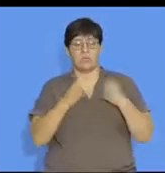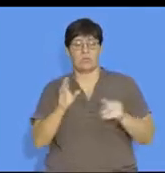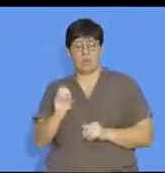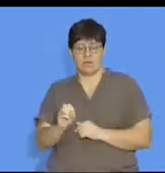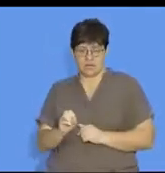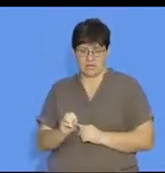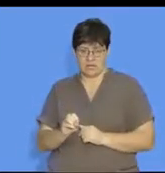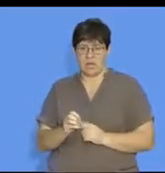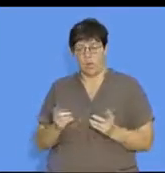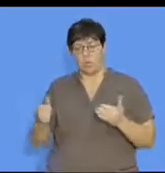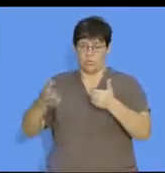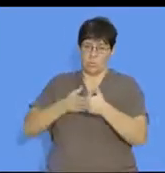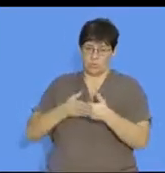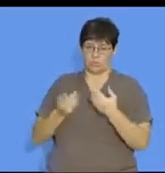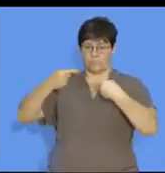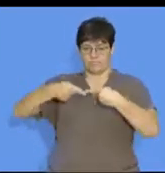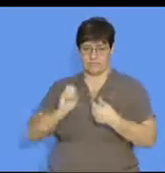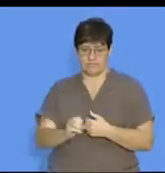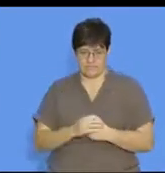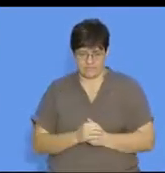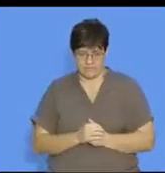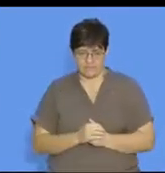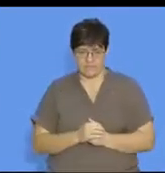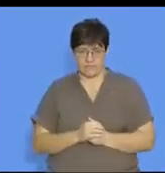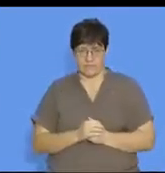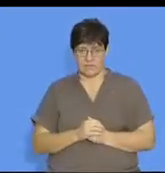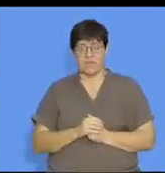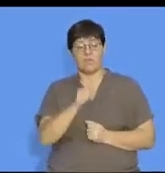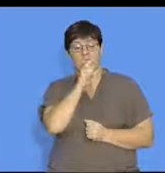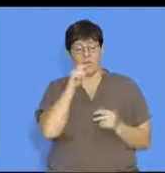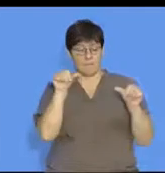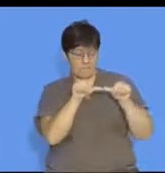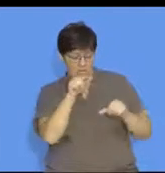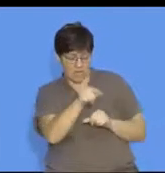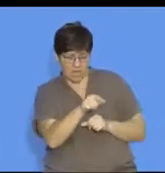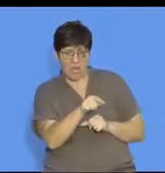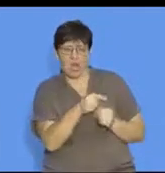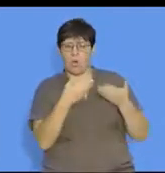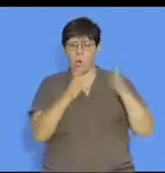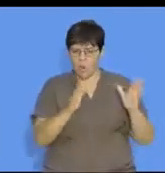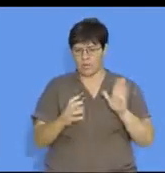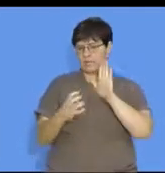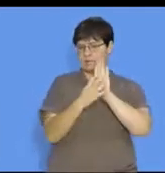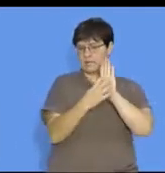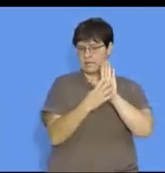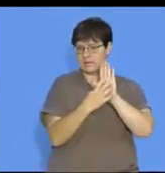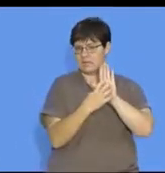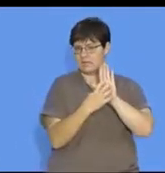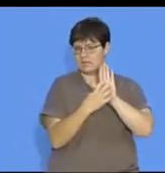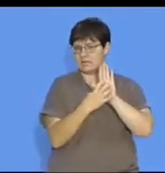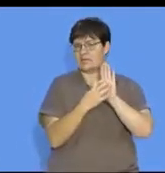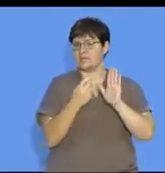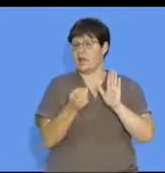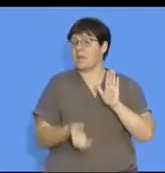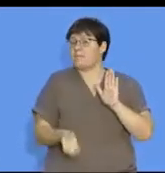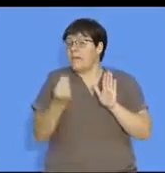is open and while the switch is closed. Okay, so we'll measure terminal voltage, in an open circuit. This will give